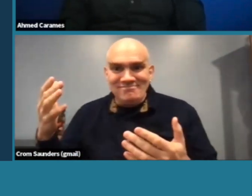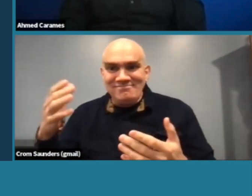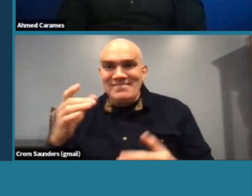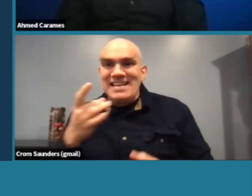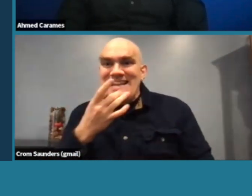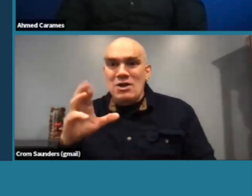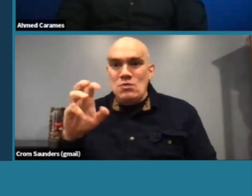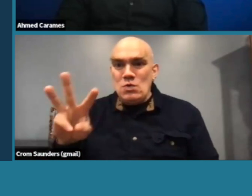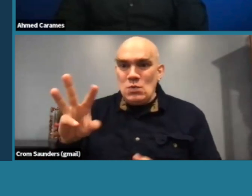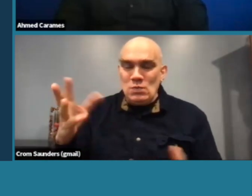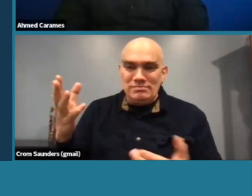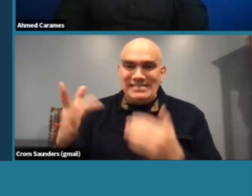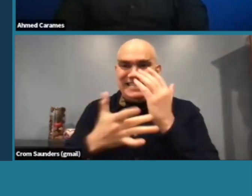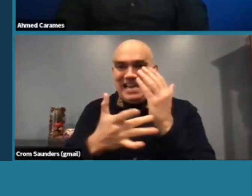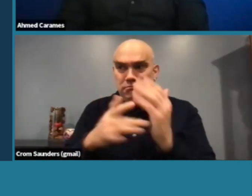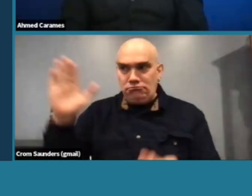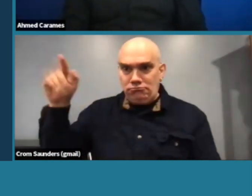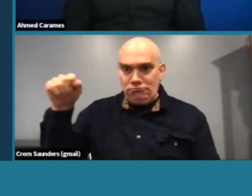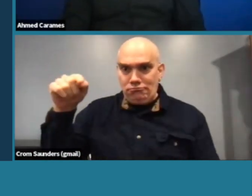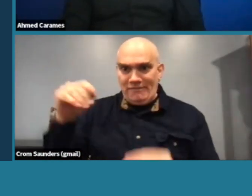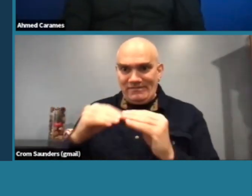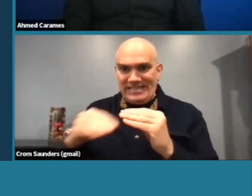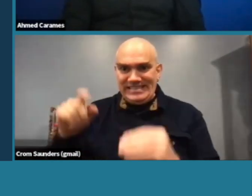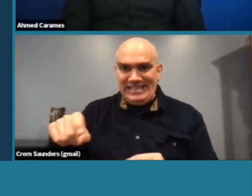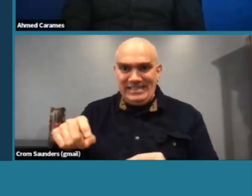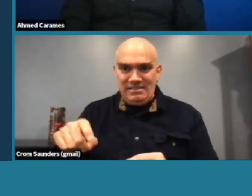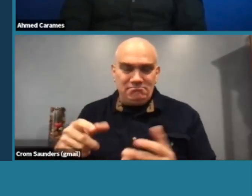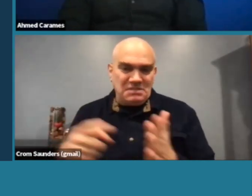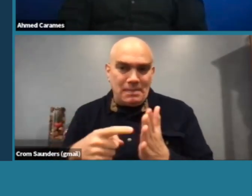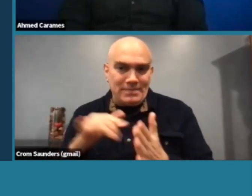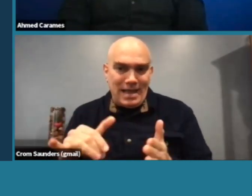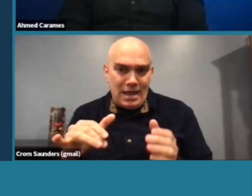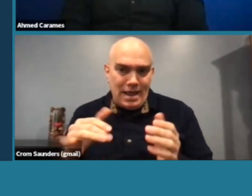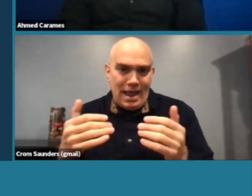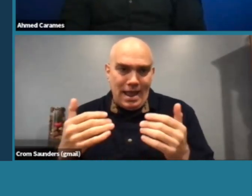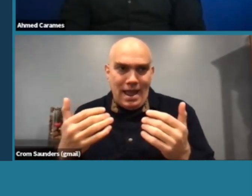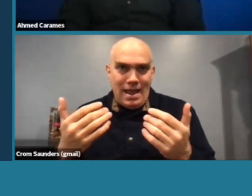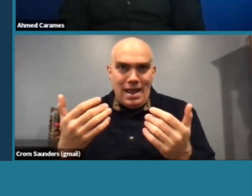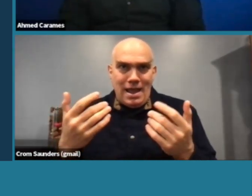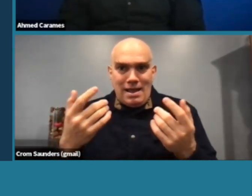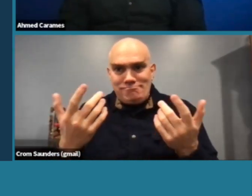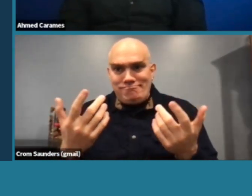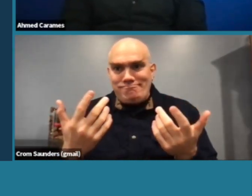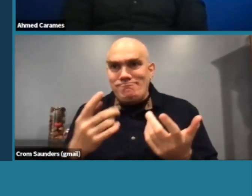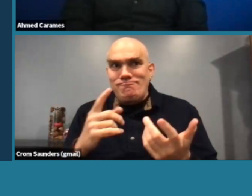If it's something that just doesn't work overall, of course, that's something that I can incorporate in my feedback to maybe the light crew.